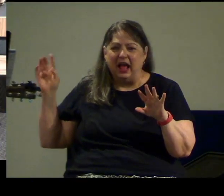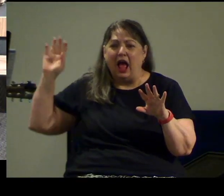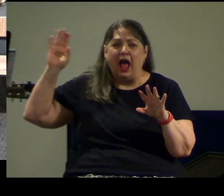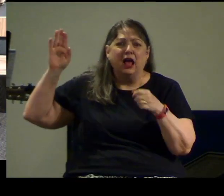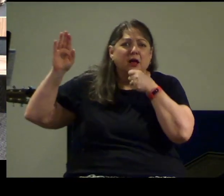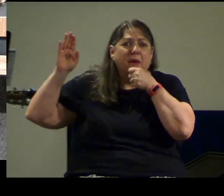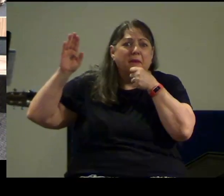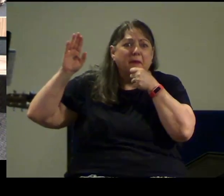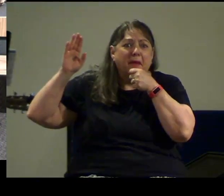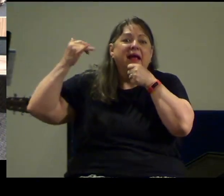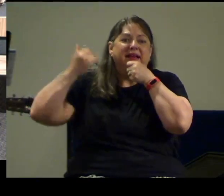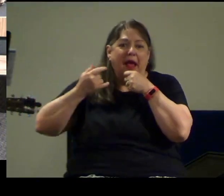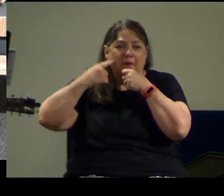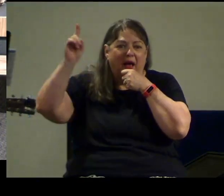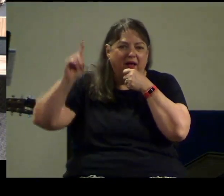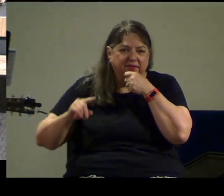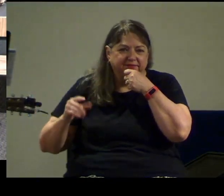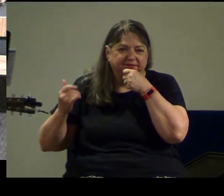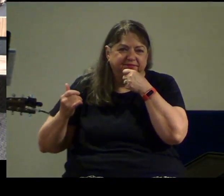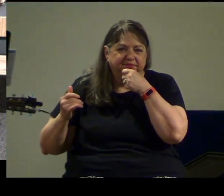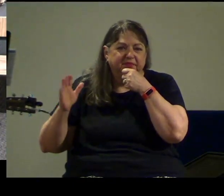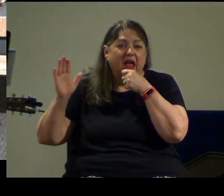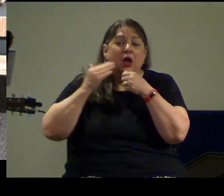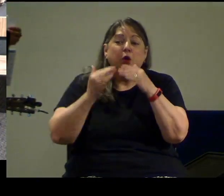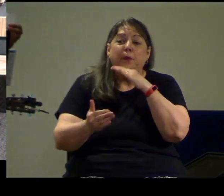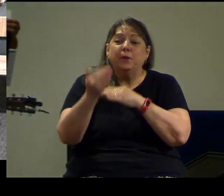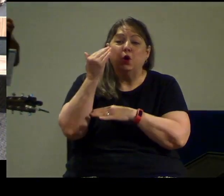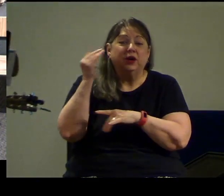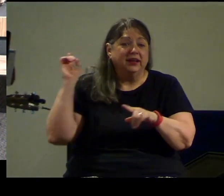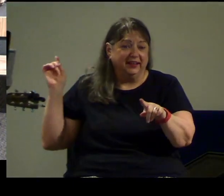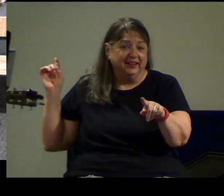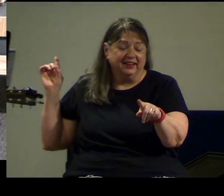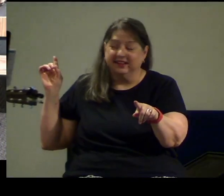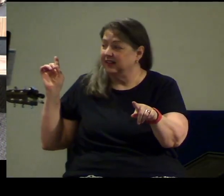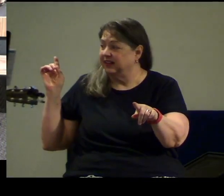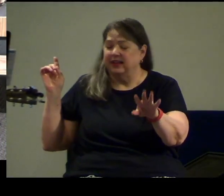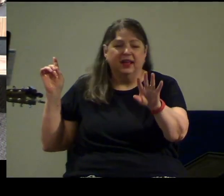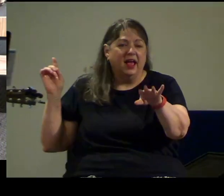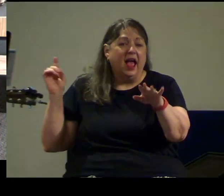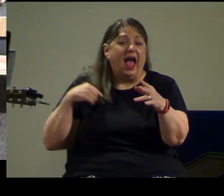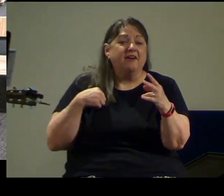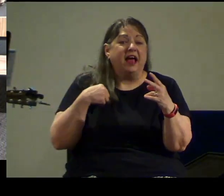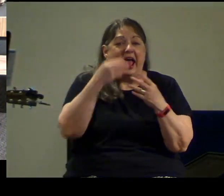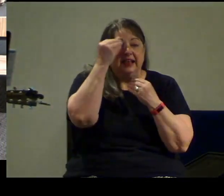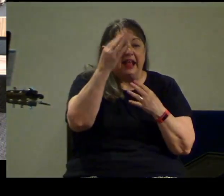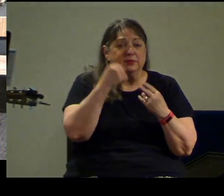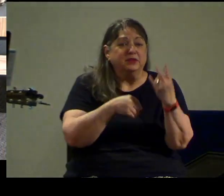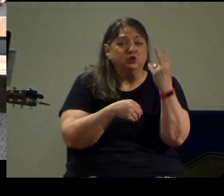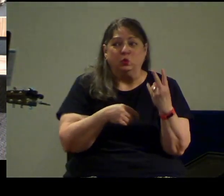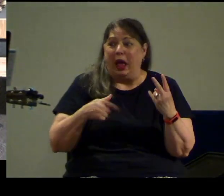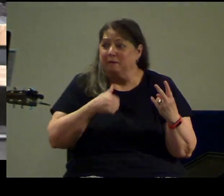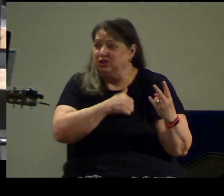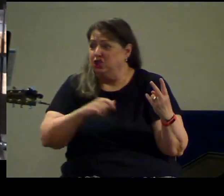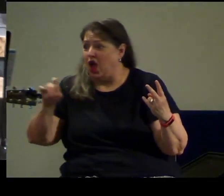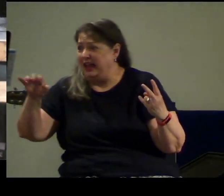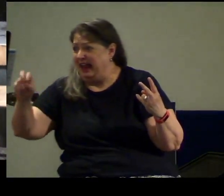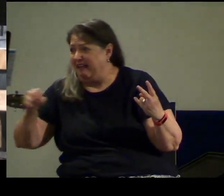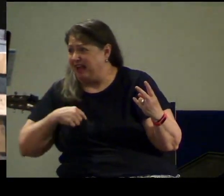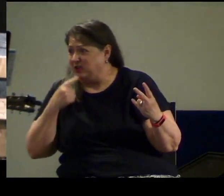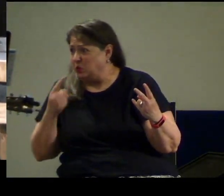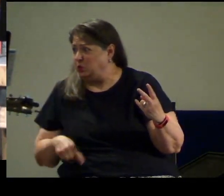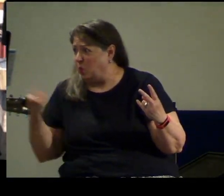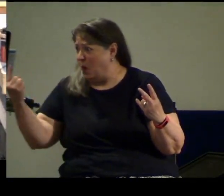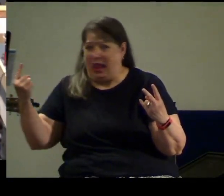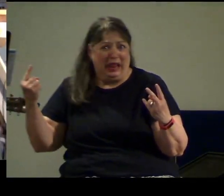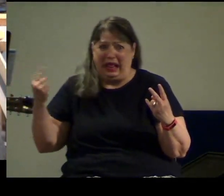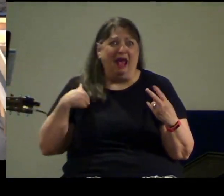No. Oh, now I am. Good morning. So I have two announcements. Sorry, Dave, I told you only one, and I didn't mean to not tell the